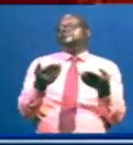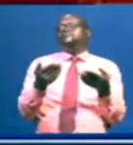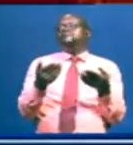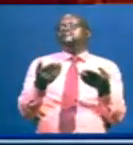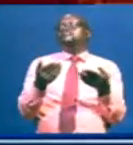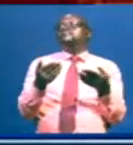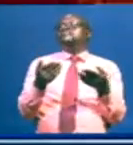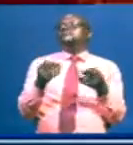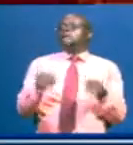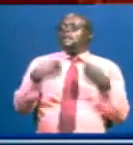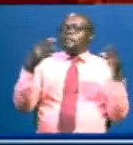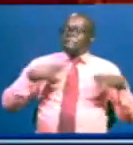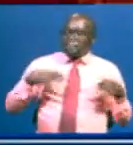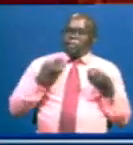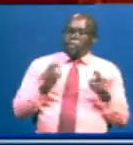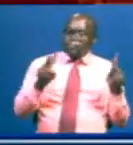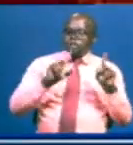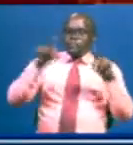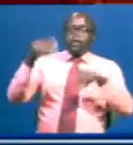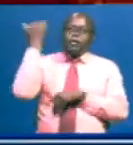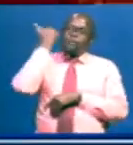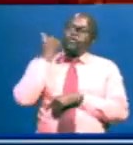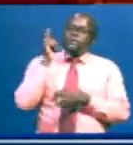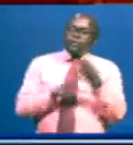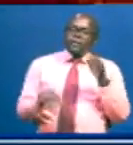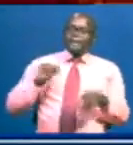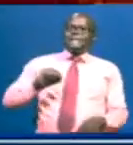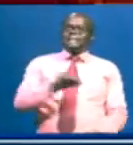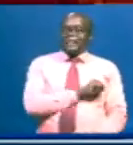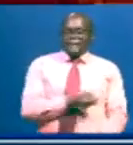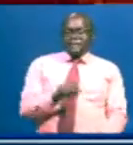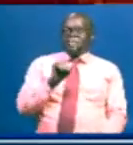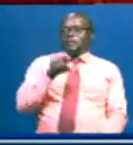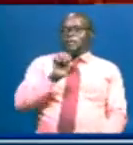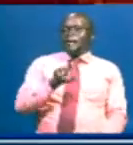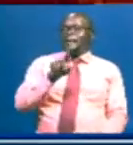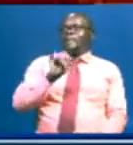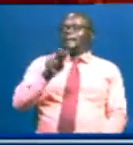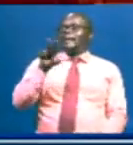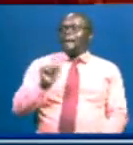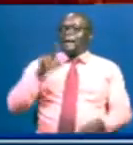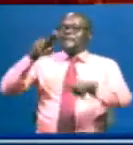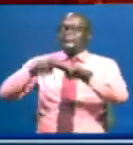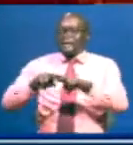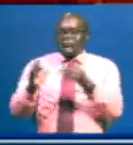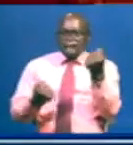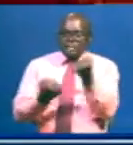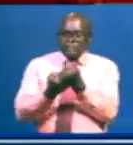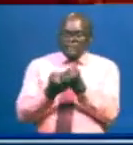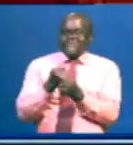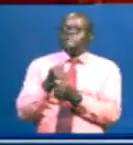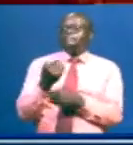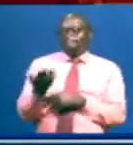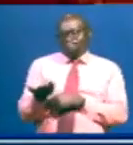to court, and they will say Senator Olekina also sat there and supported